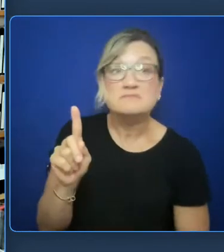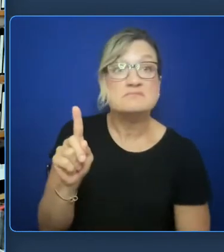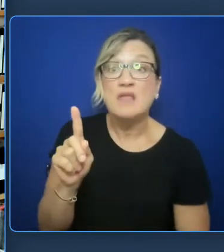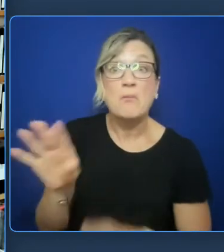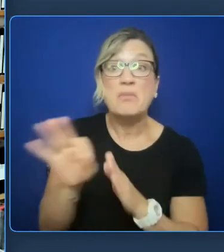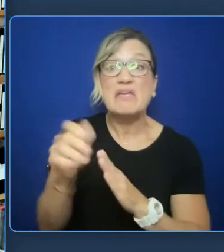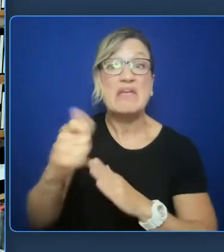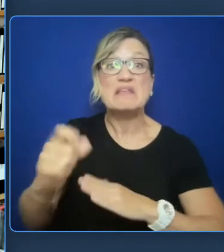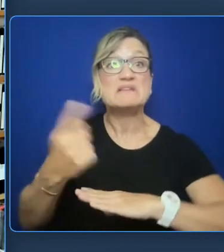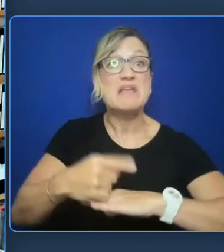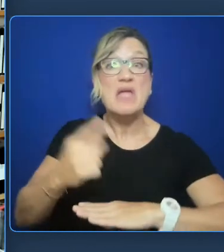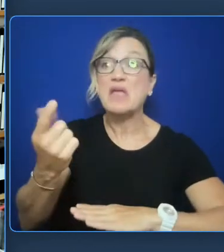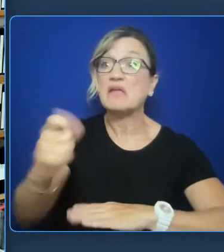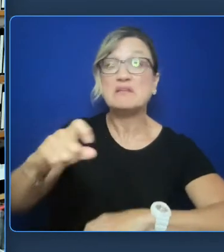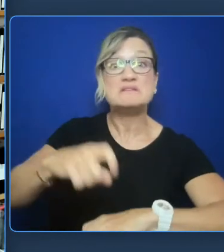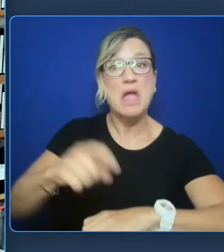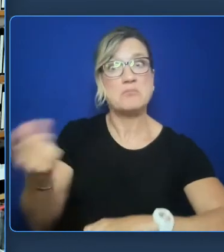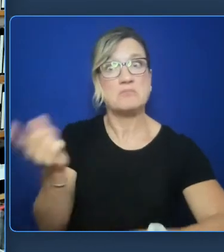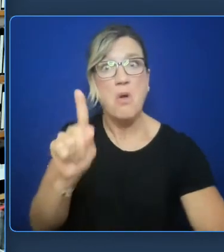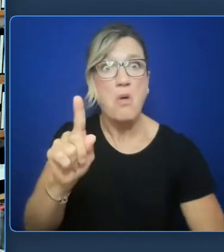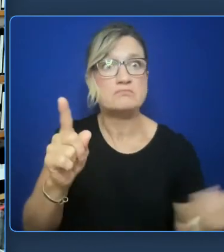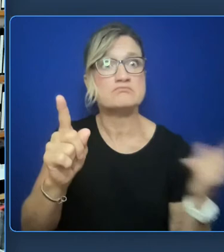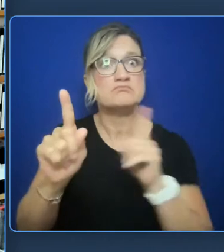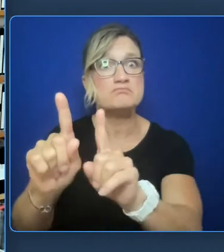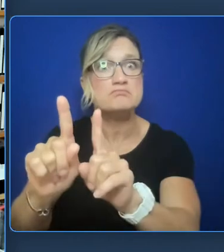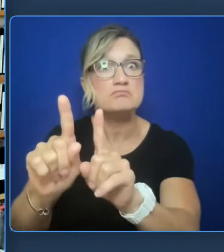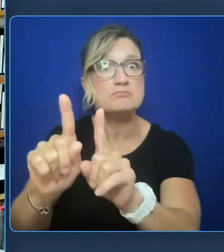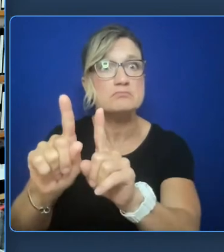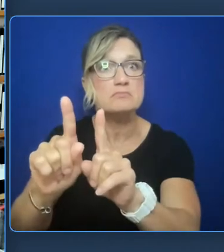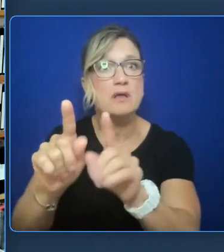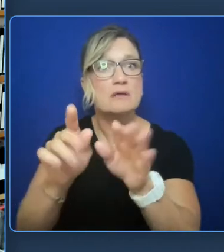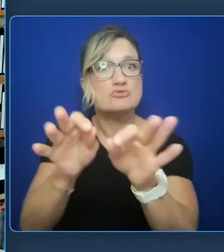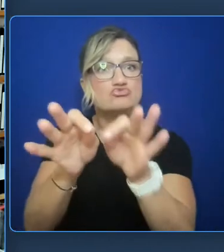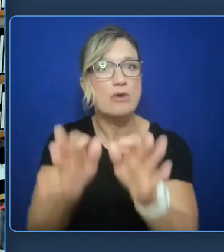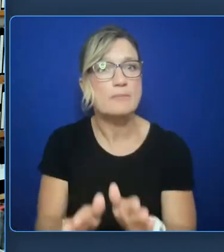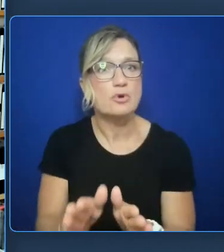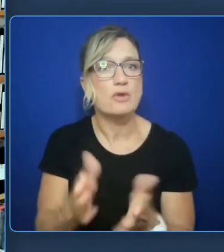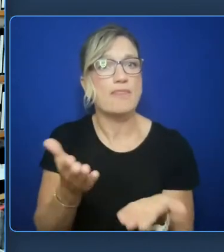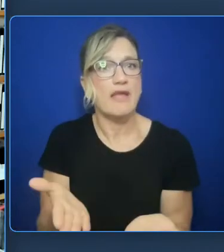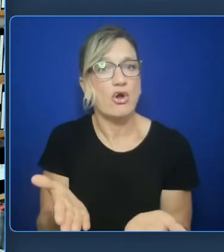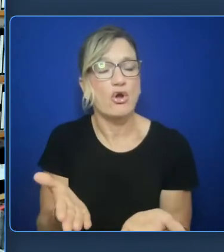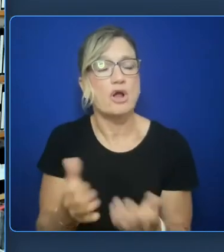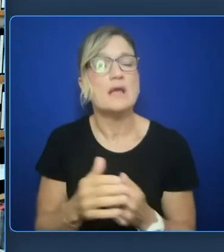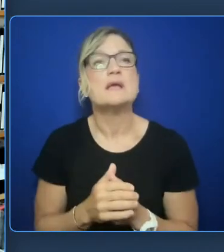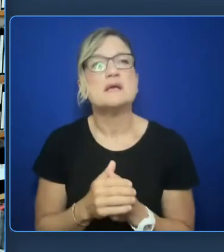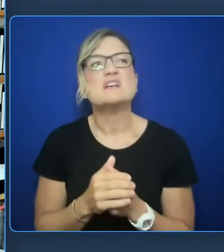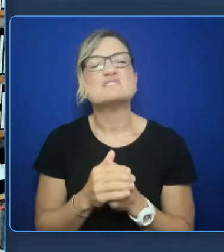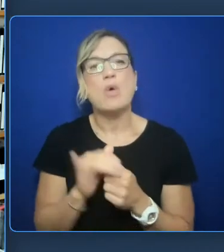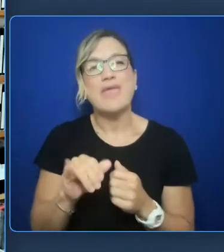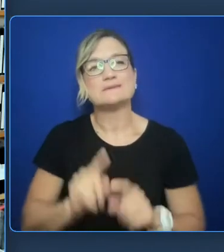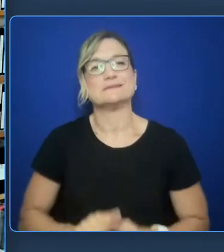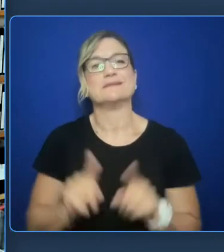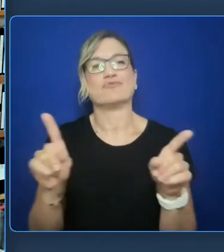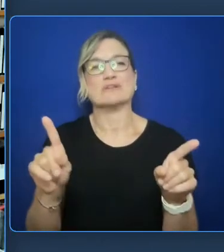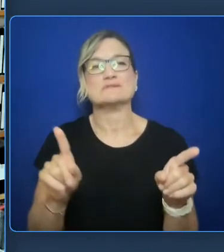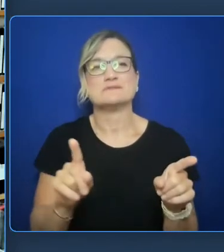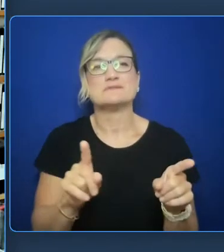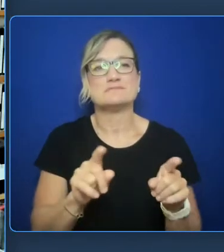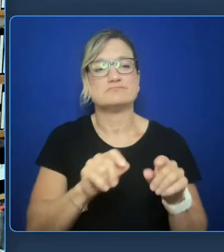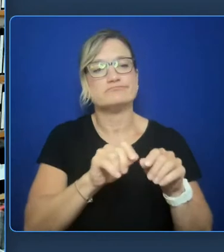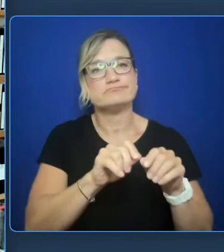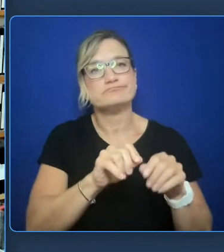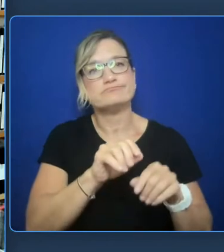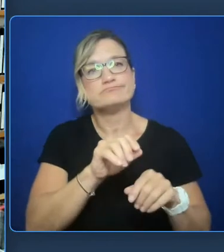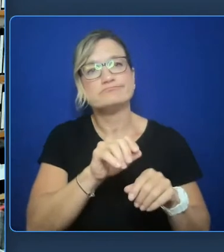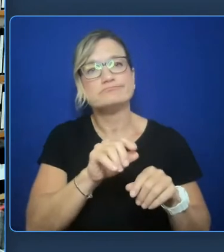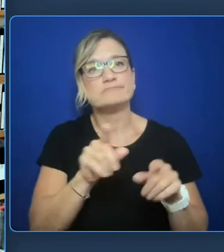performance. So that's, I think that heightens or brings out the differences there in performing arts description versus